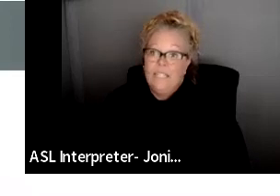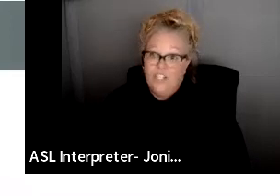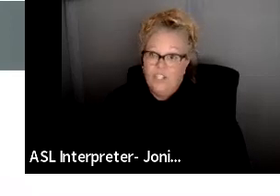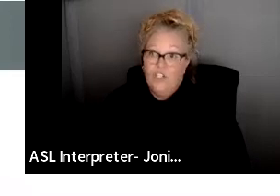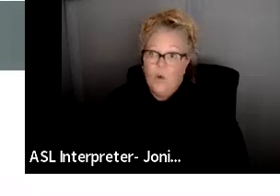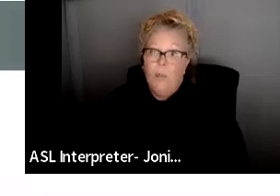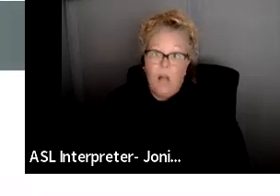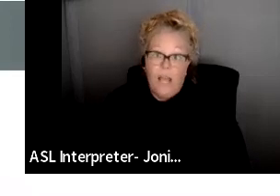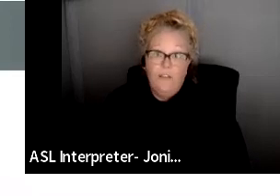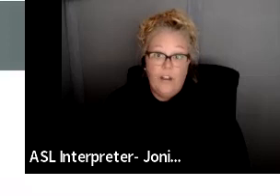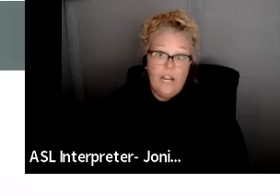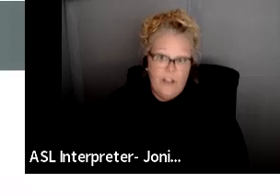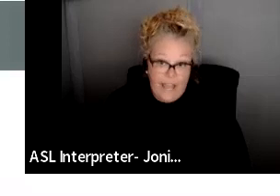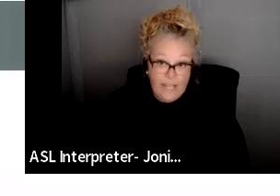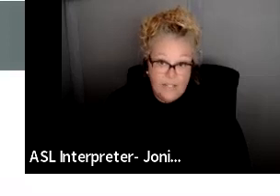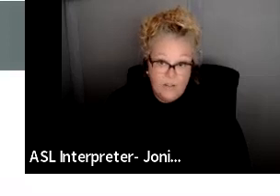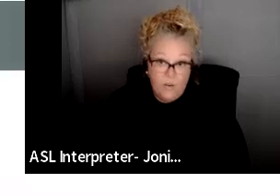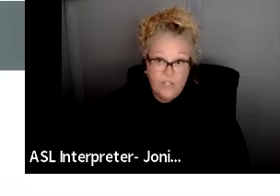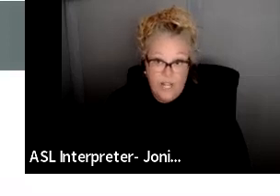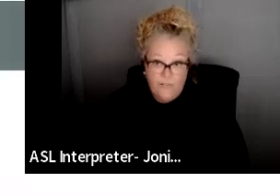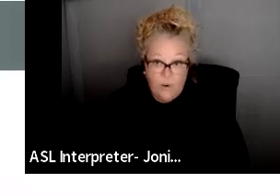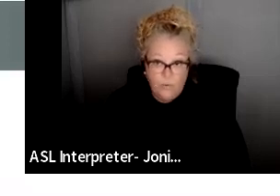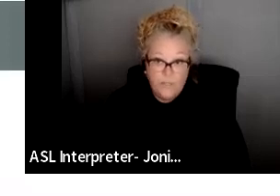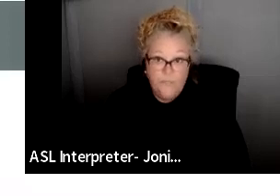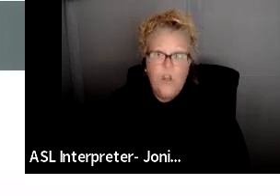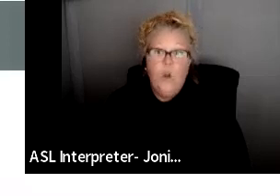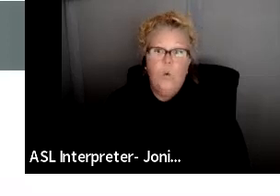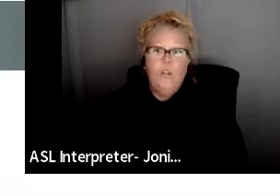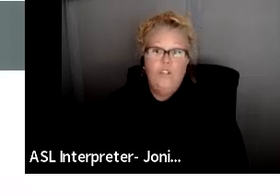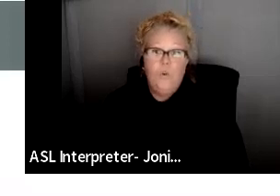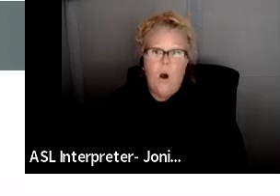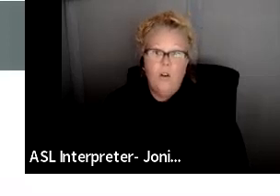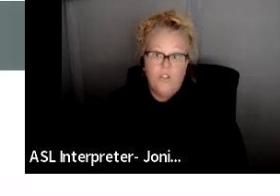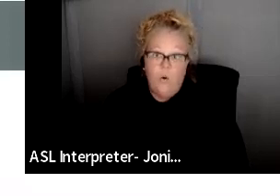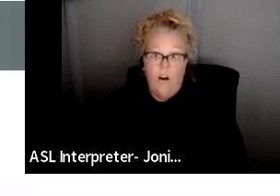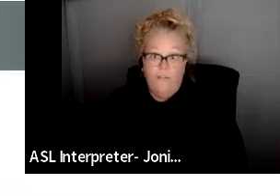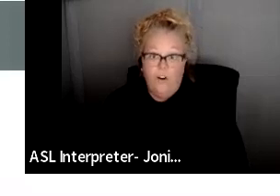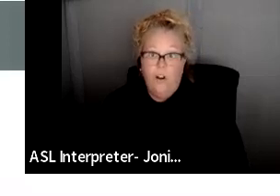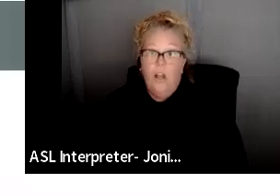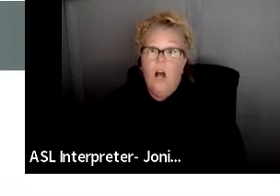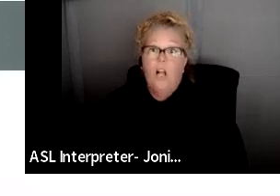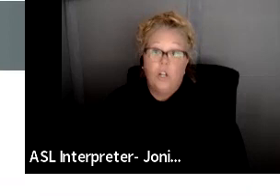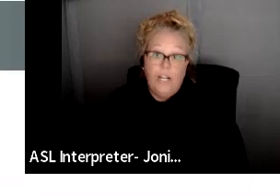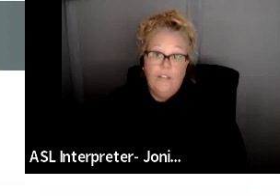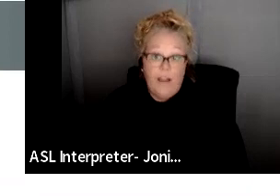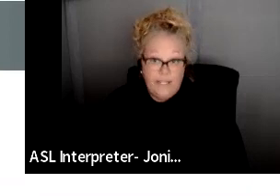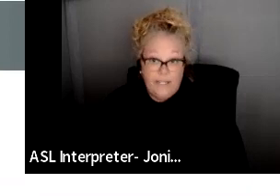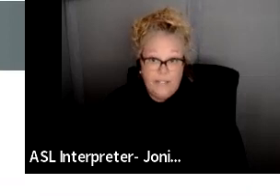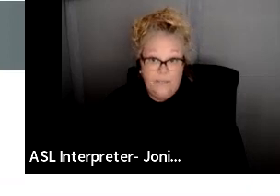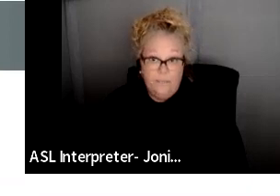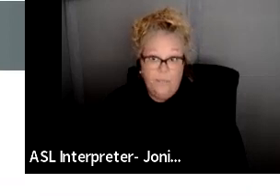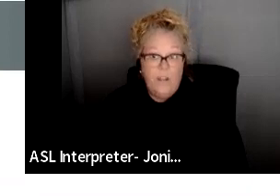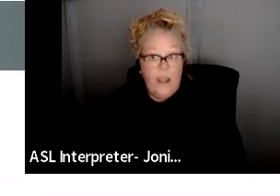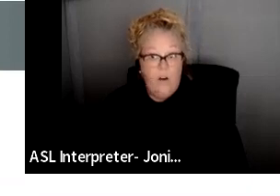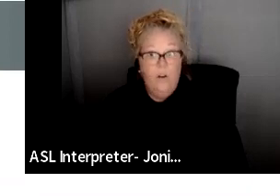In addition to applying for hearing aids or telephones, we do also offer alerting